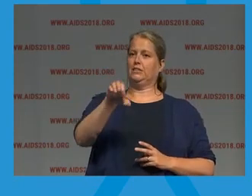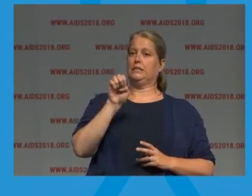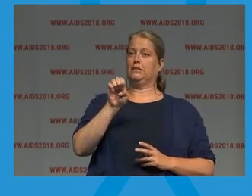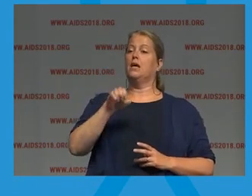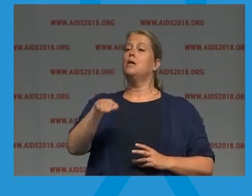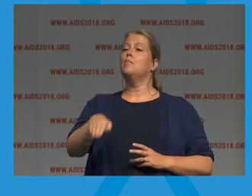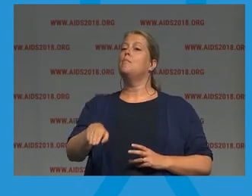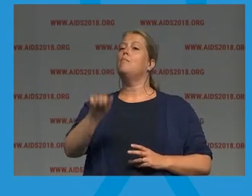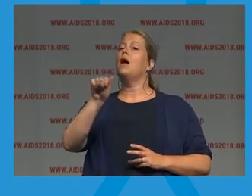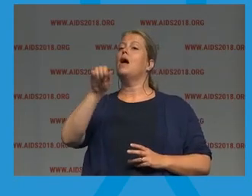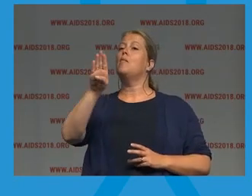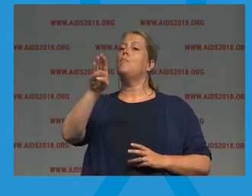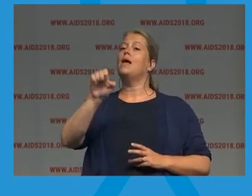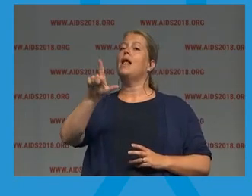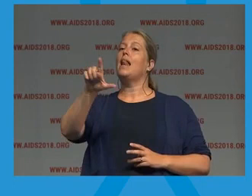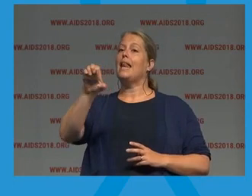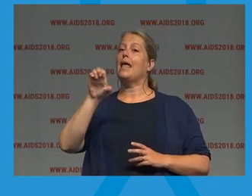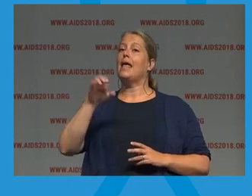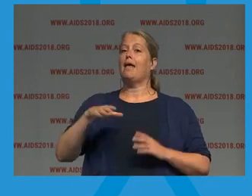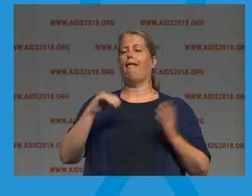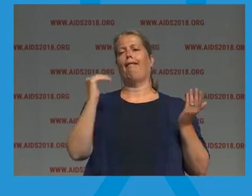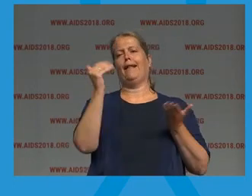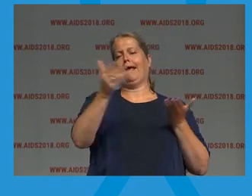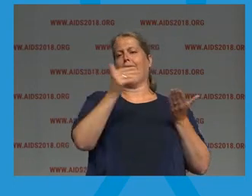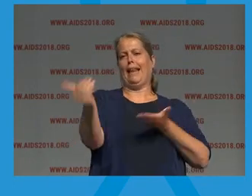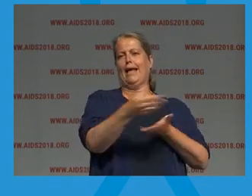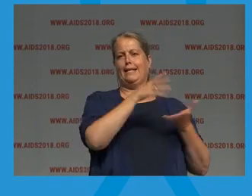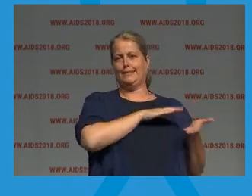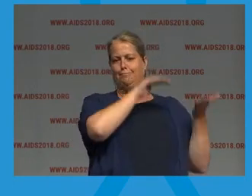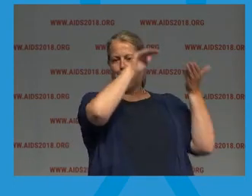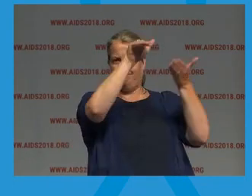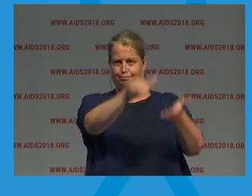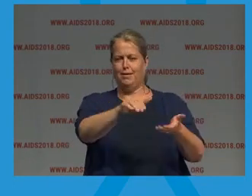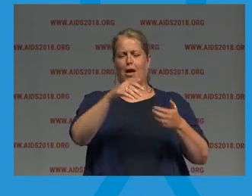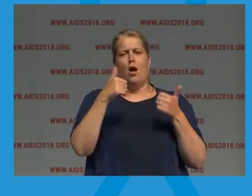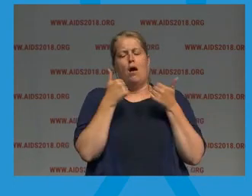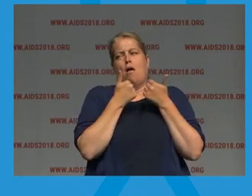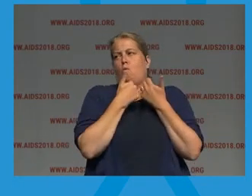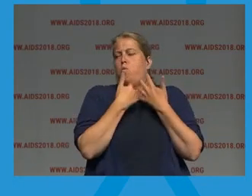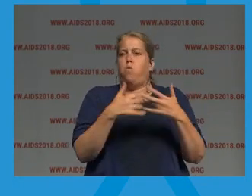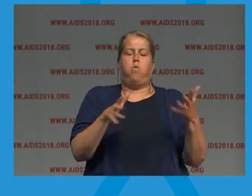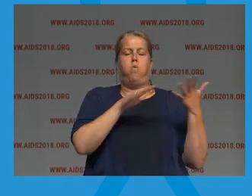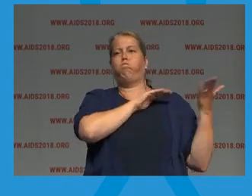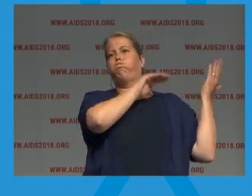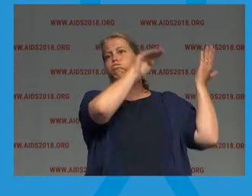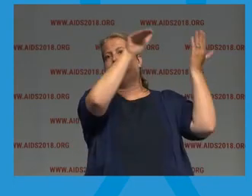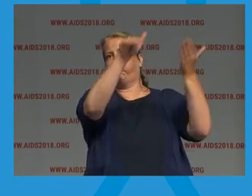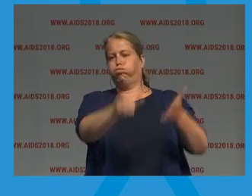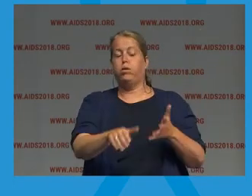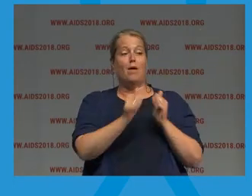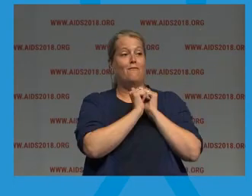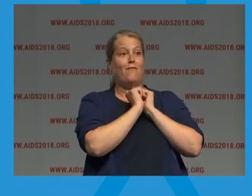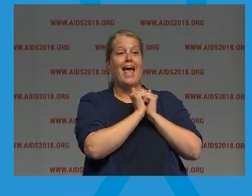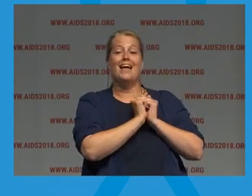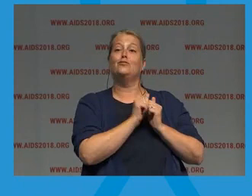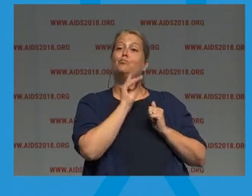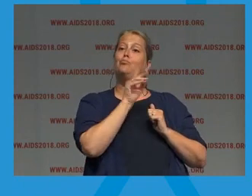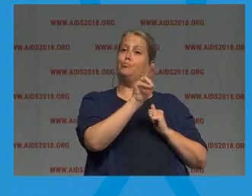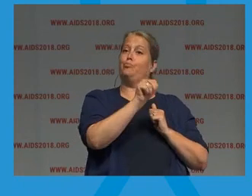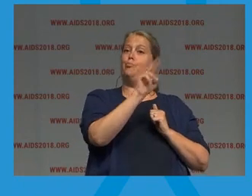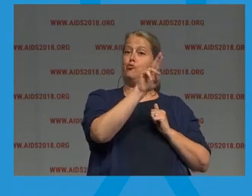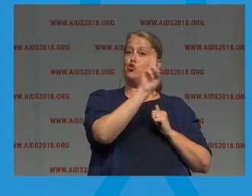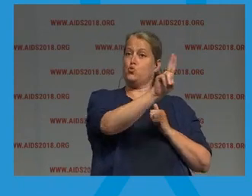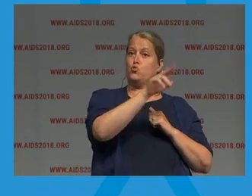legacy Prudence has left. My name is Yvette Raphael, a friend and fellow activist, and I'm committed to